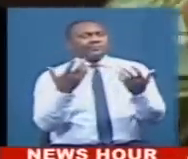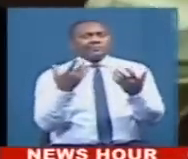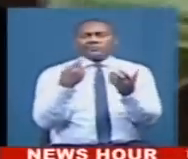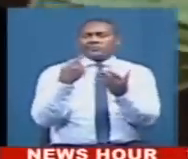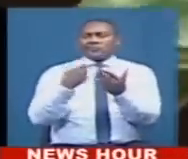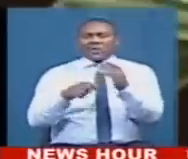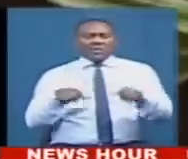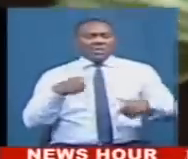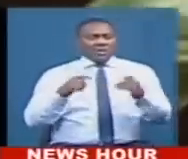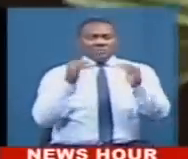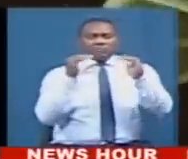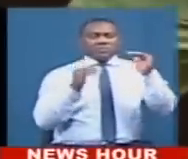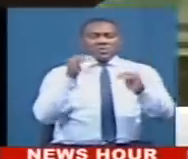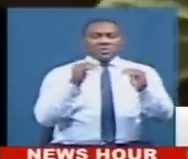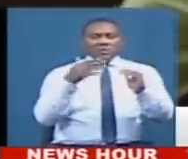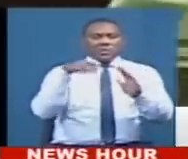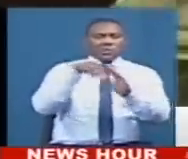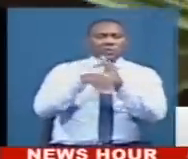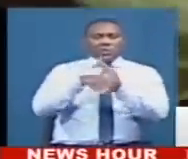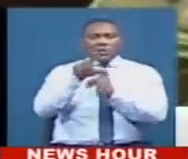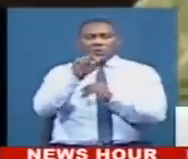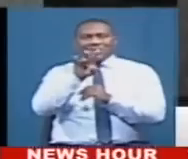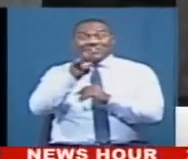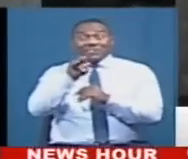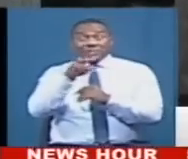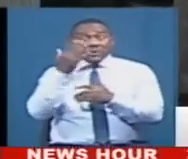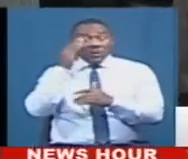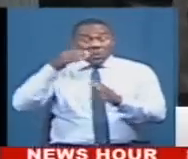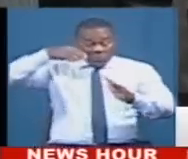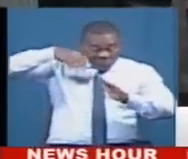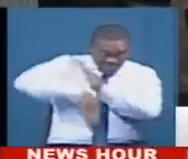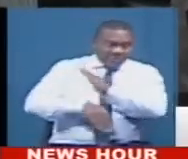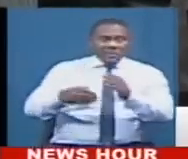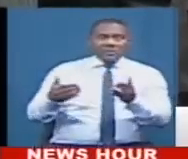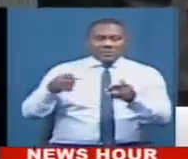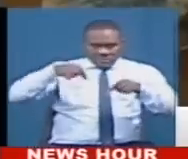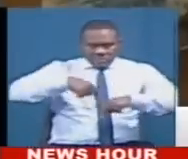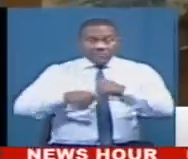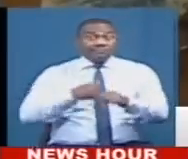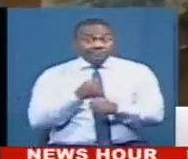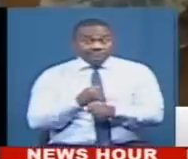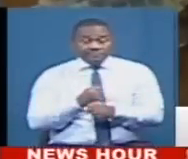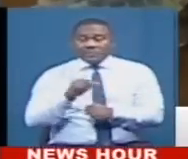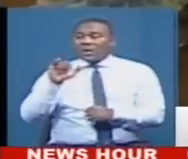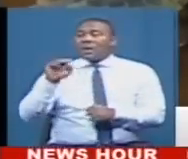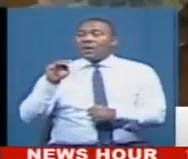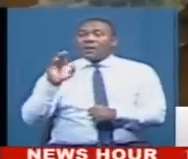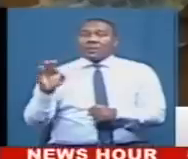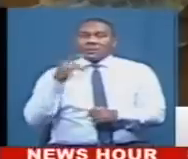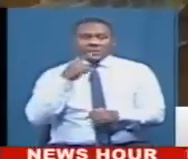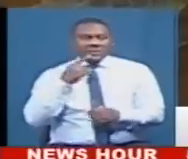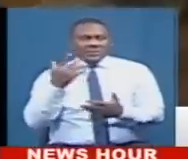per capita incomes fall in 2017 could witness a further decline this year. The IMF